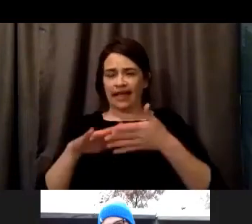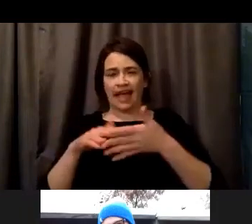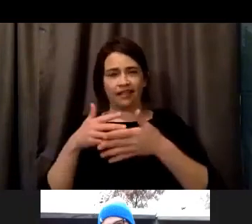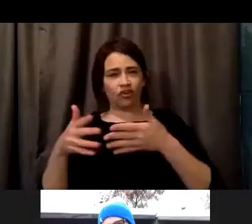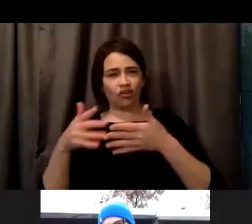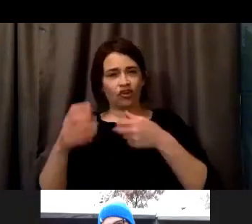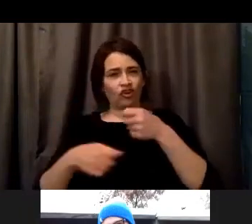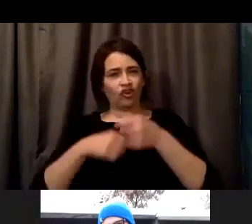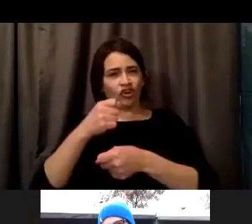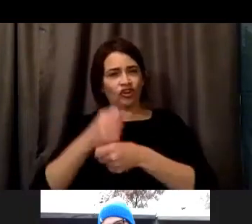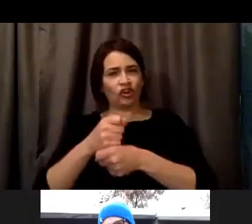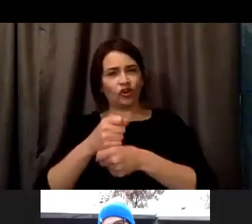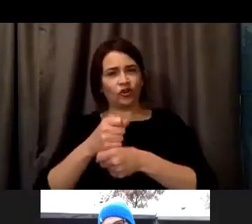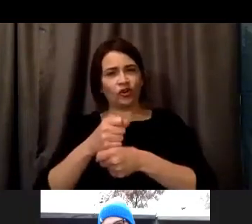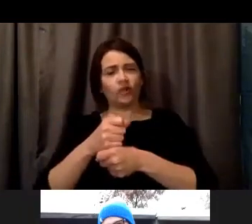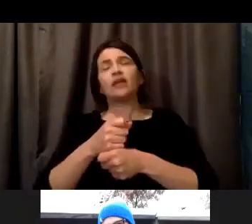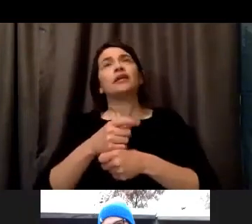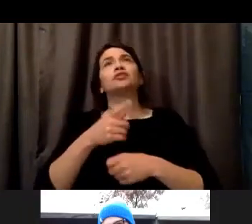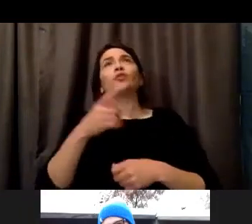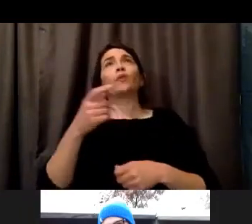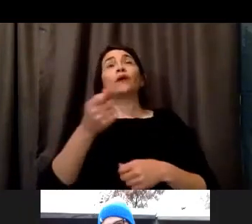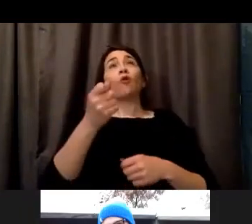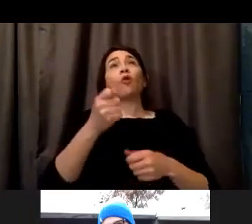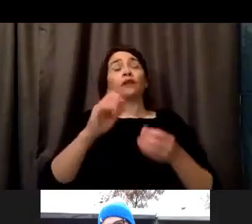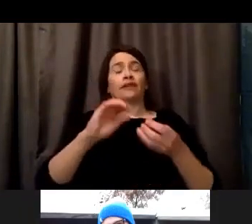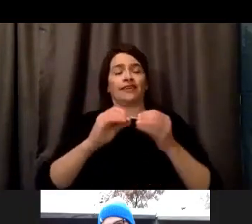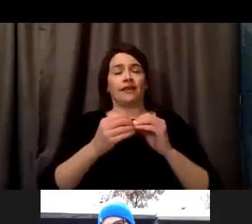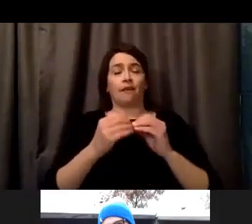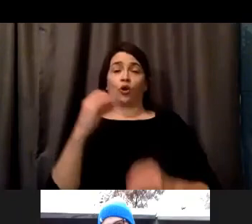So the oldest number is 0, and the first largest